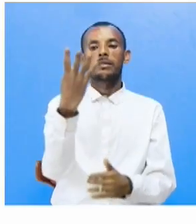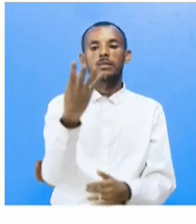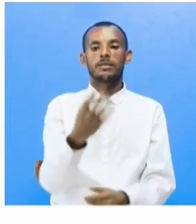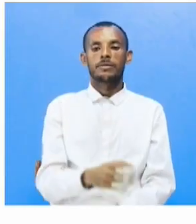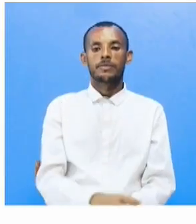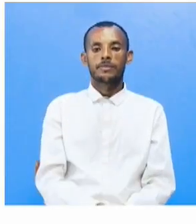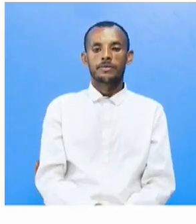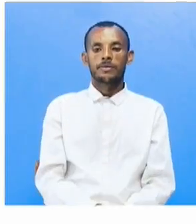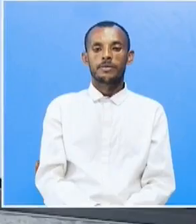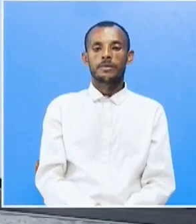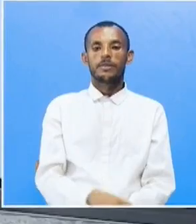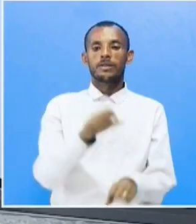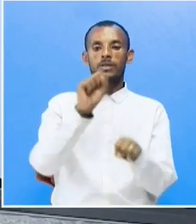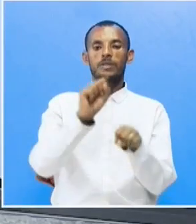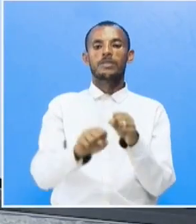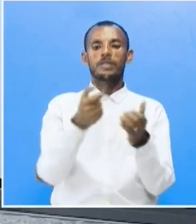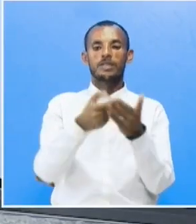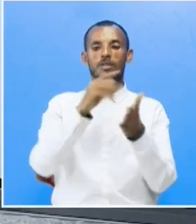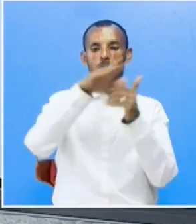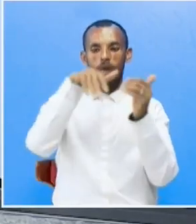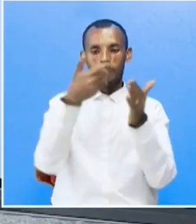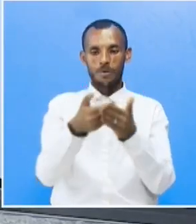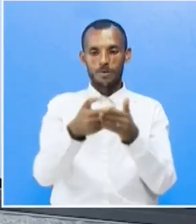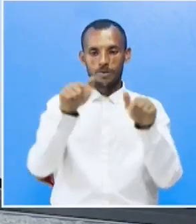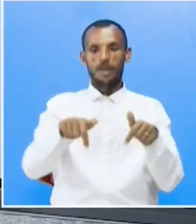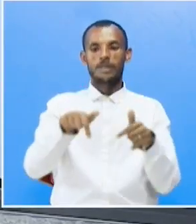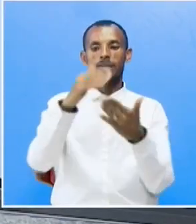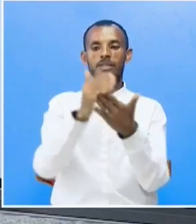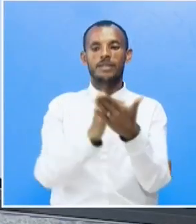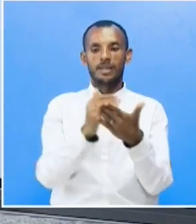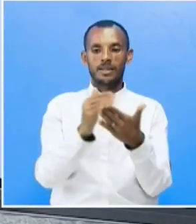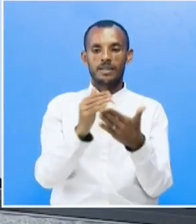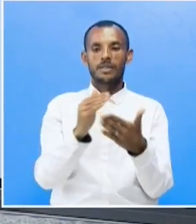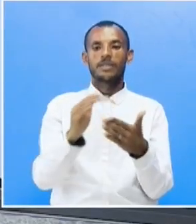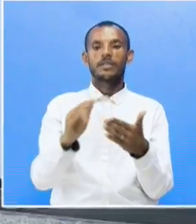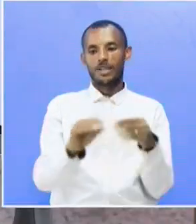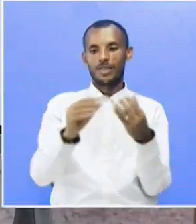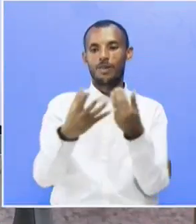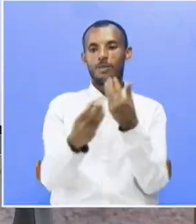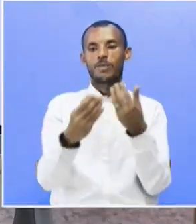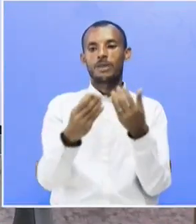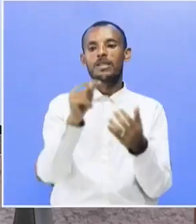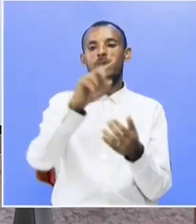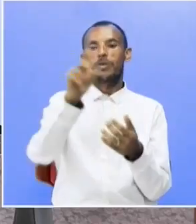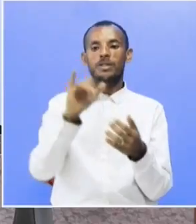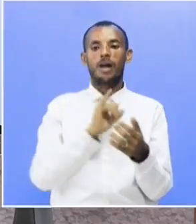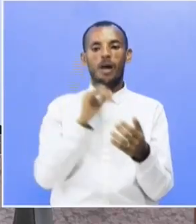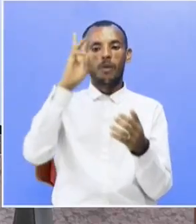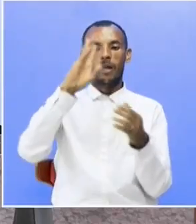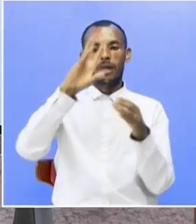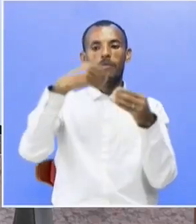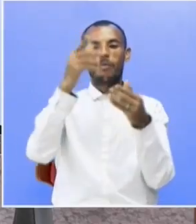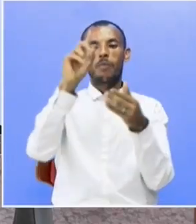price. So this is all about this lesson. Please copy